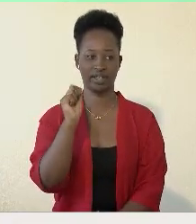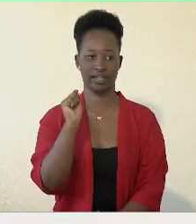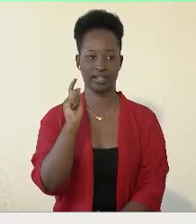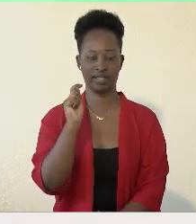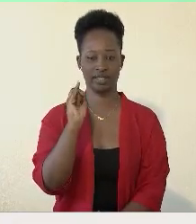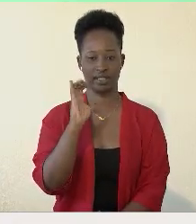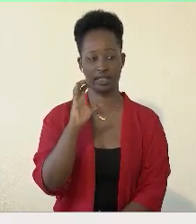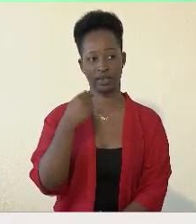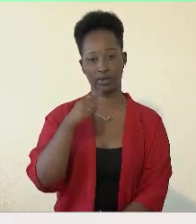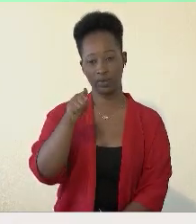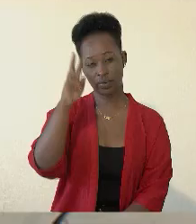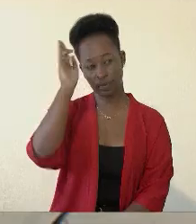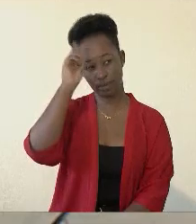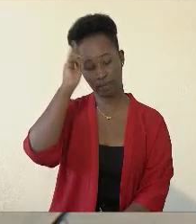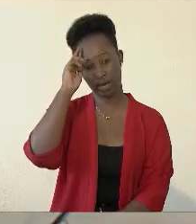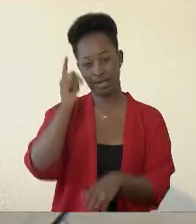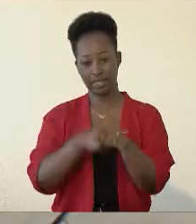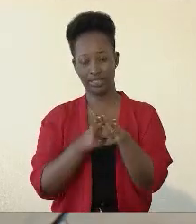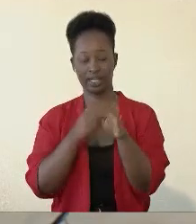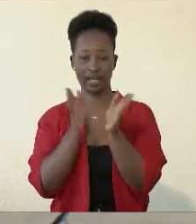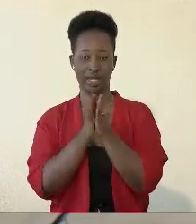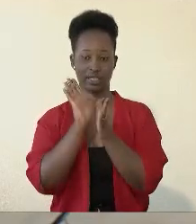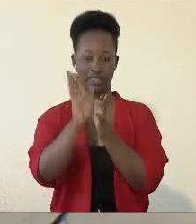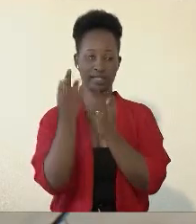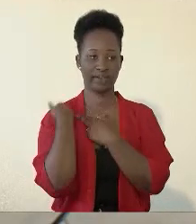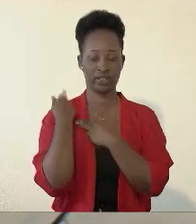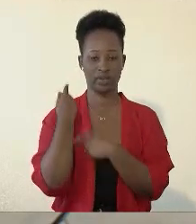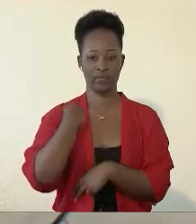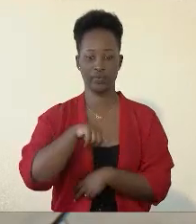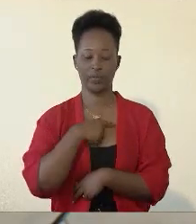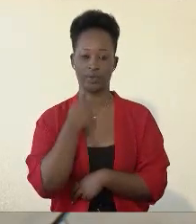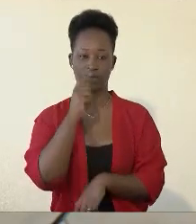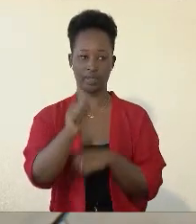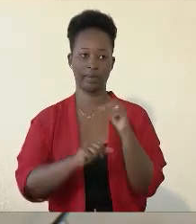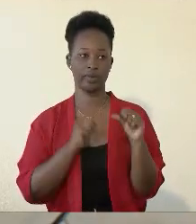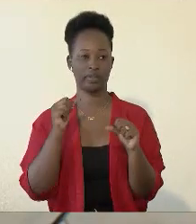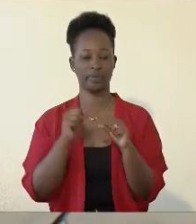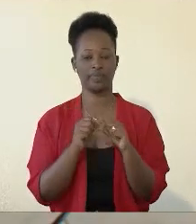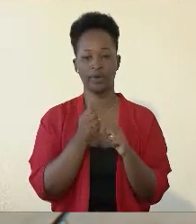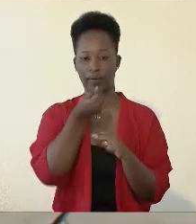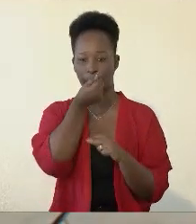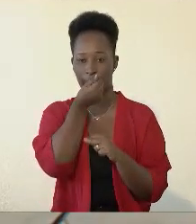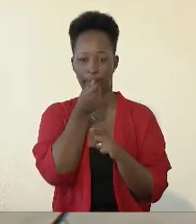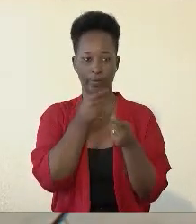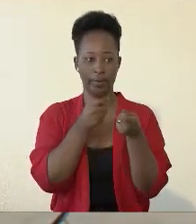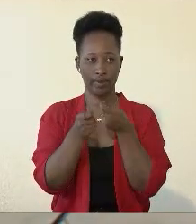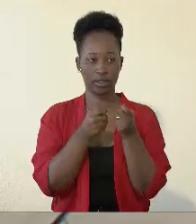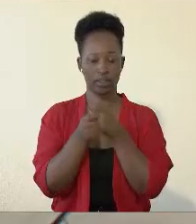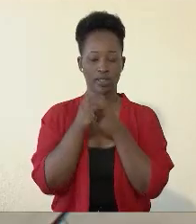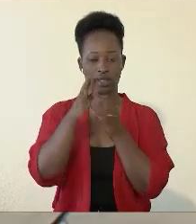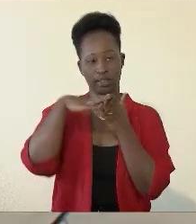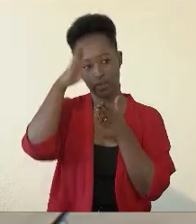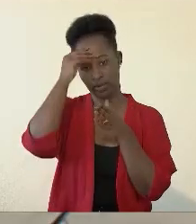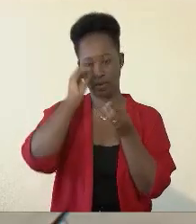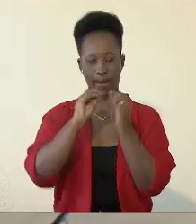discussed about the skin and its function. We talked about temperature regulation. That was lesson